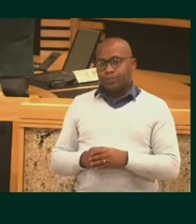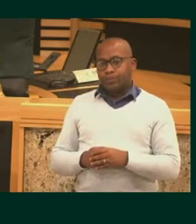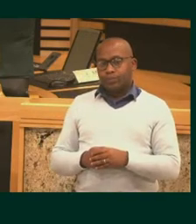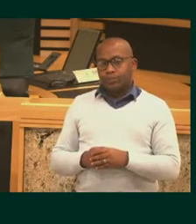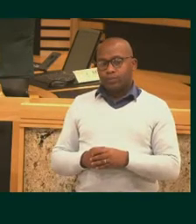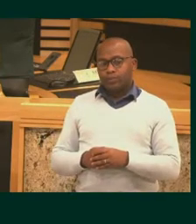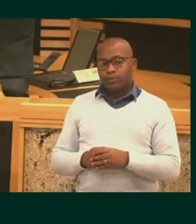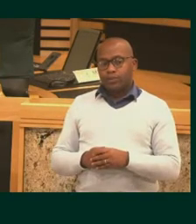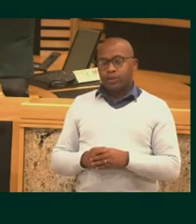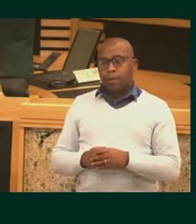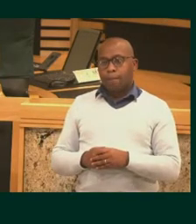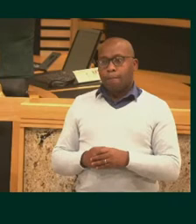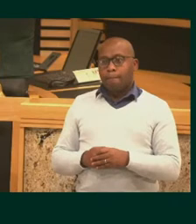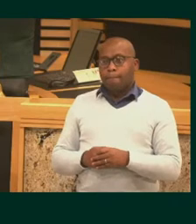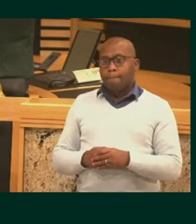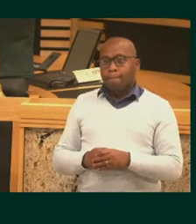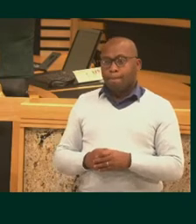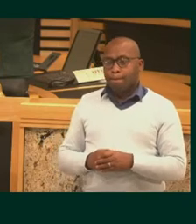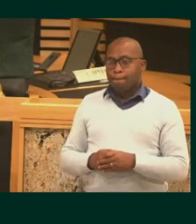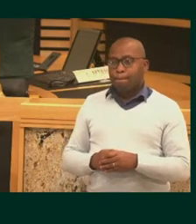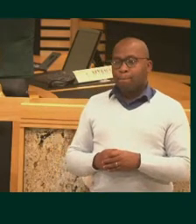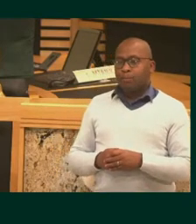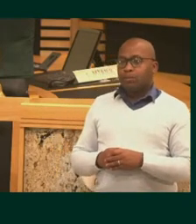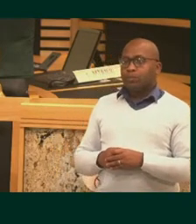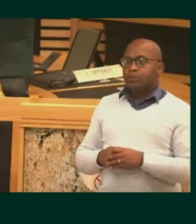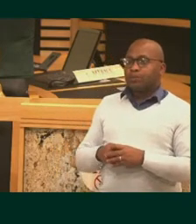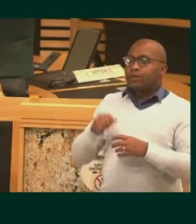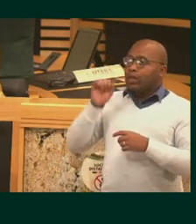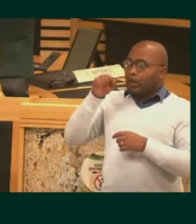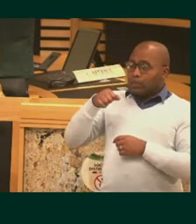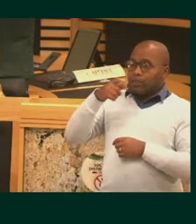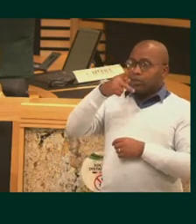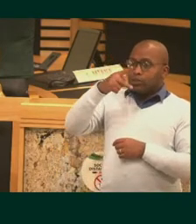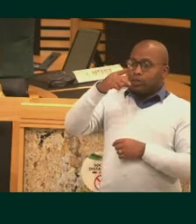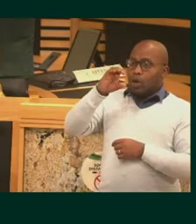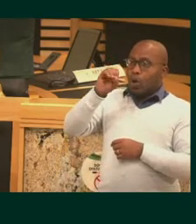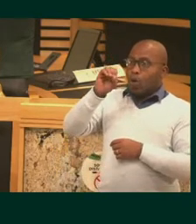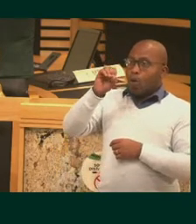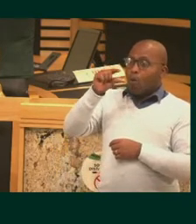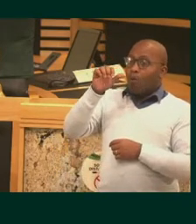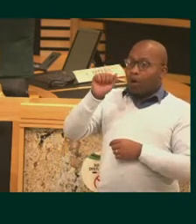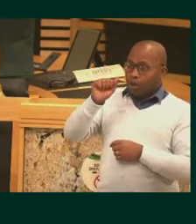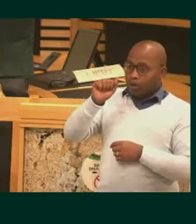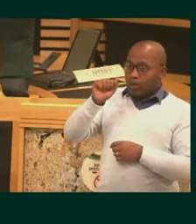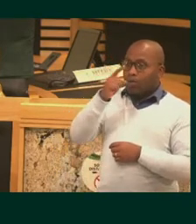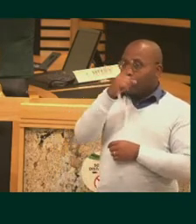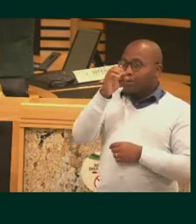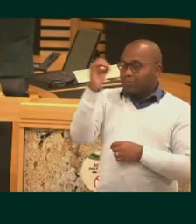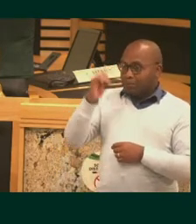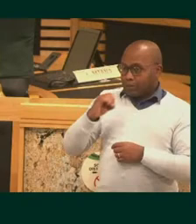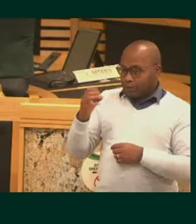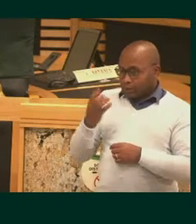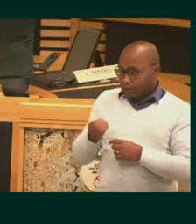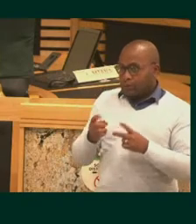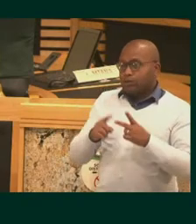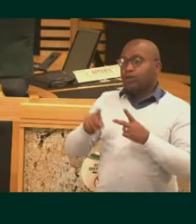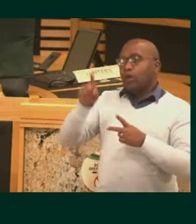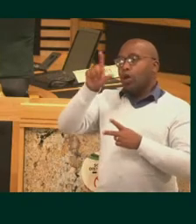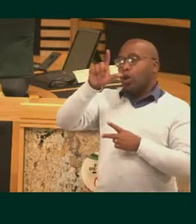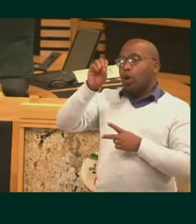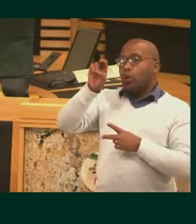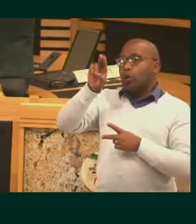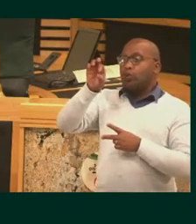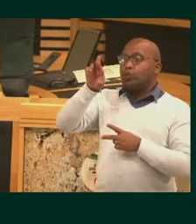um not only K Goa is 100% Churchill is 100% luri is